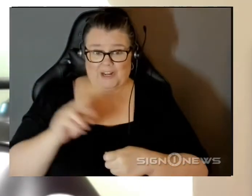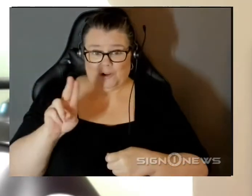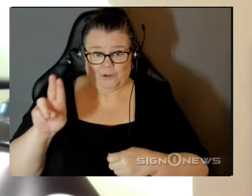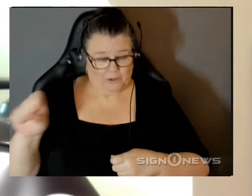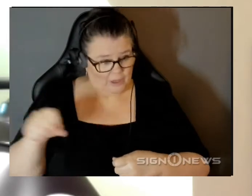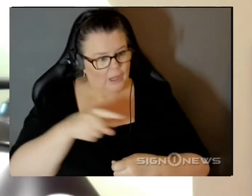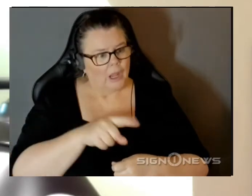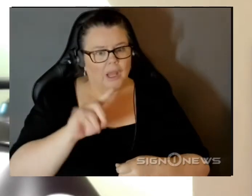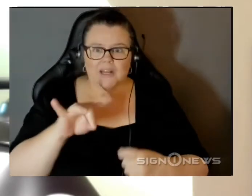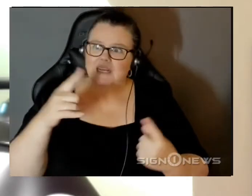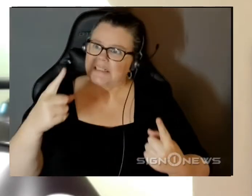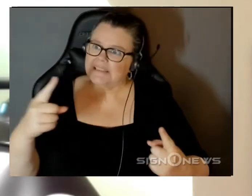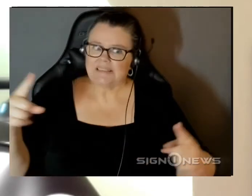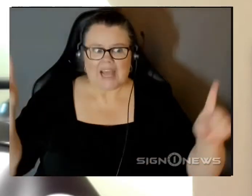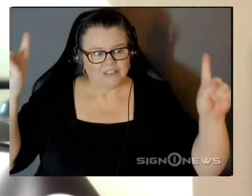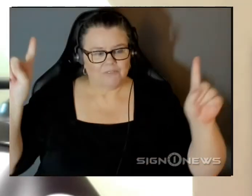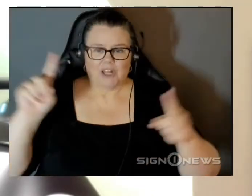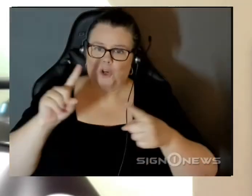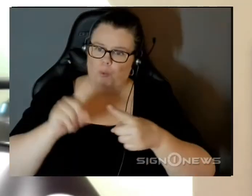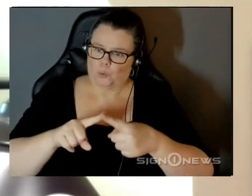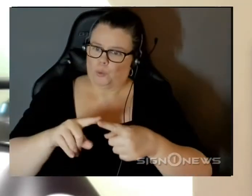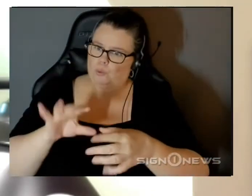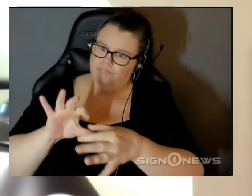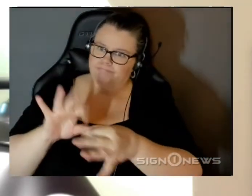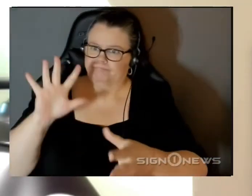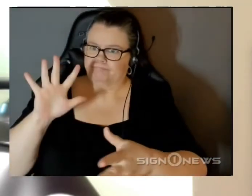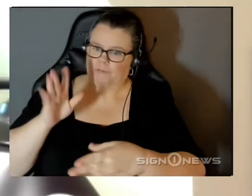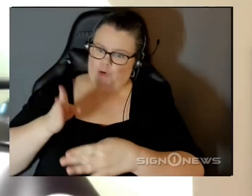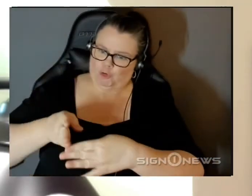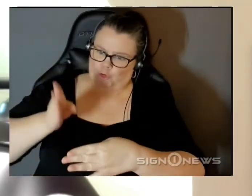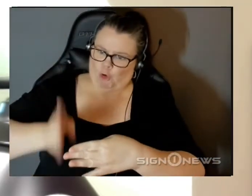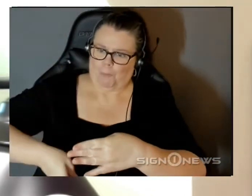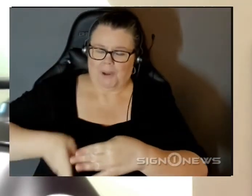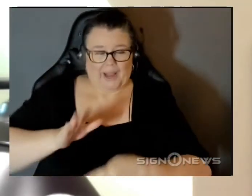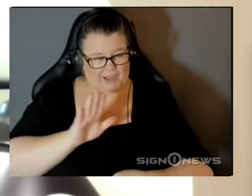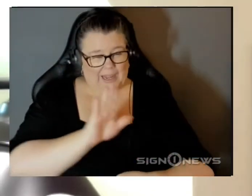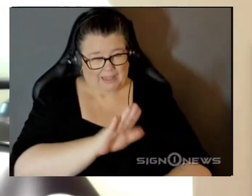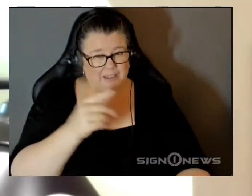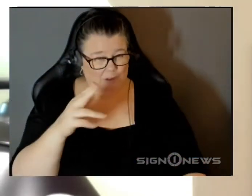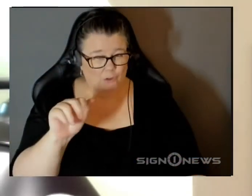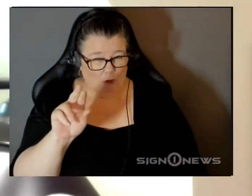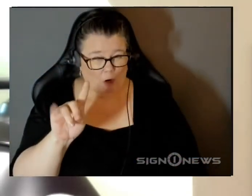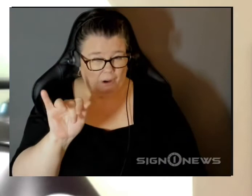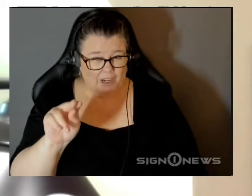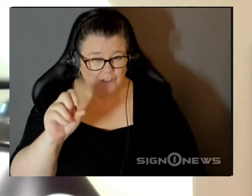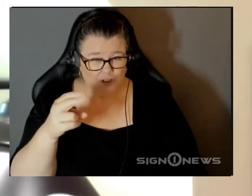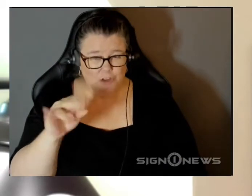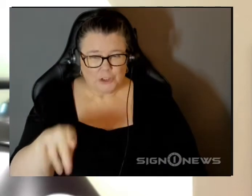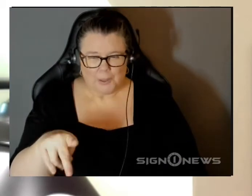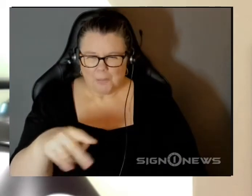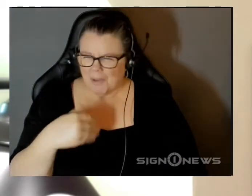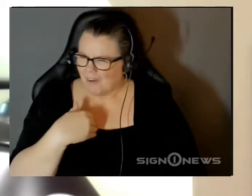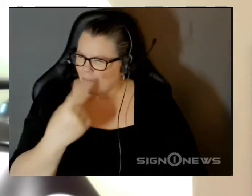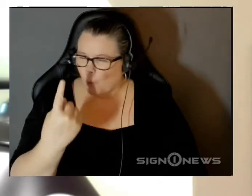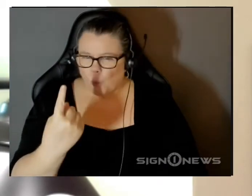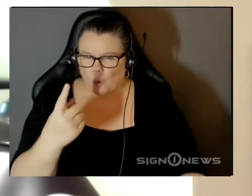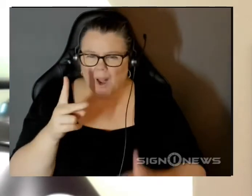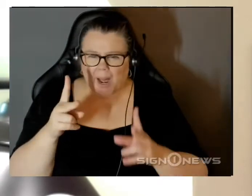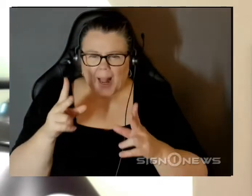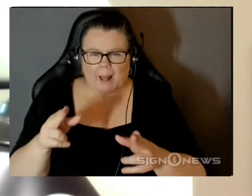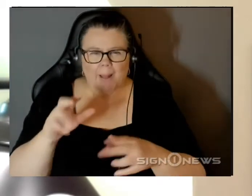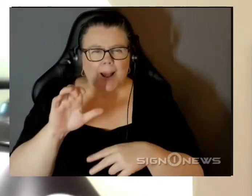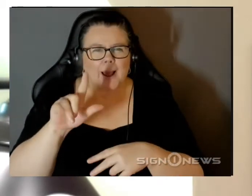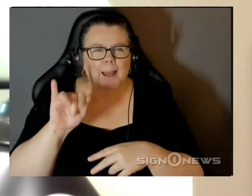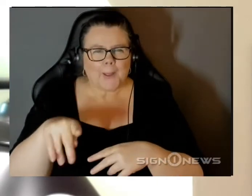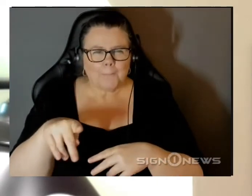Should we hear a little bit more about that? We've got a little clip, that same video, I think, of John talking a little bit